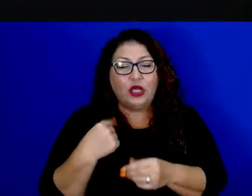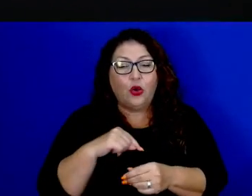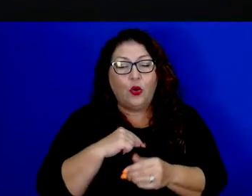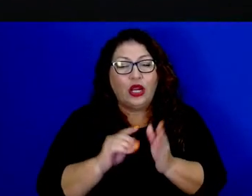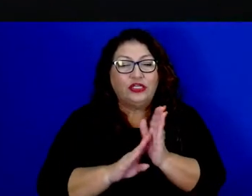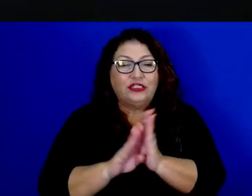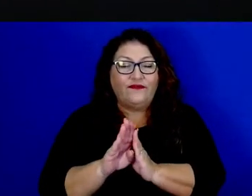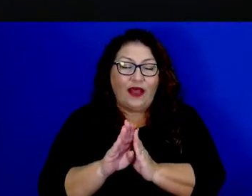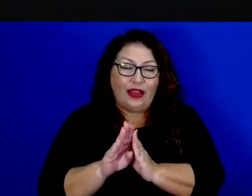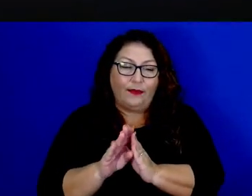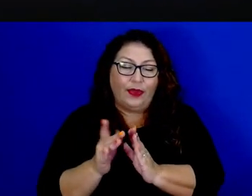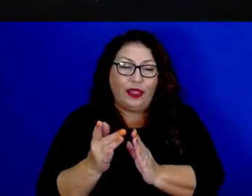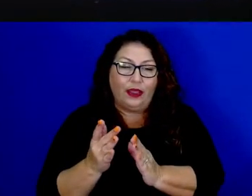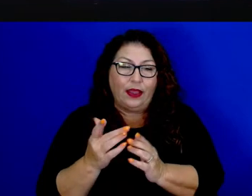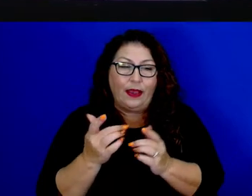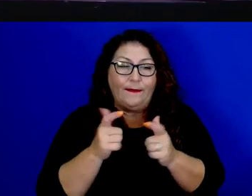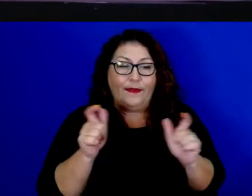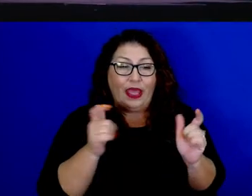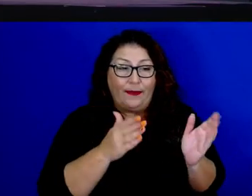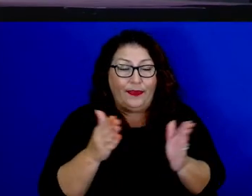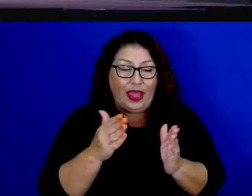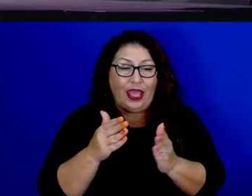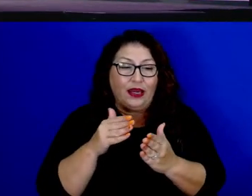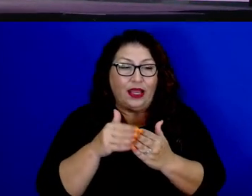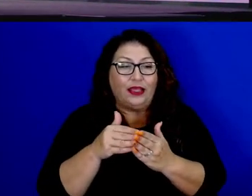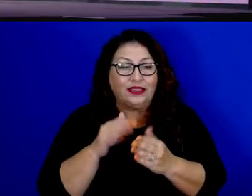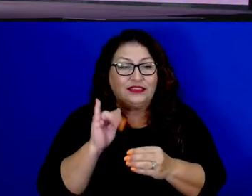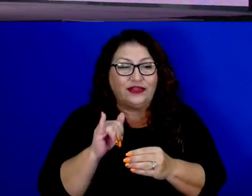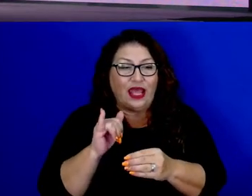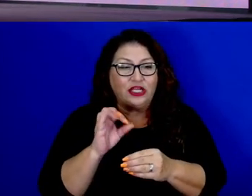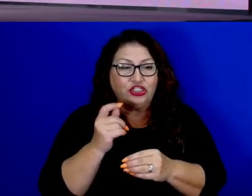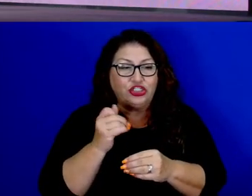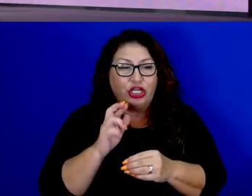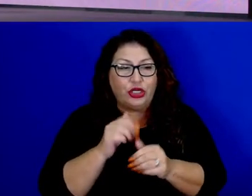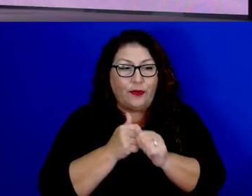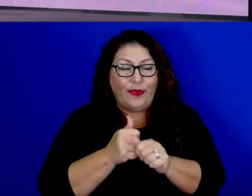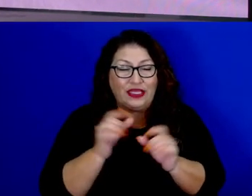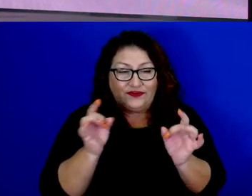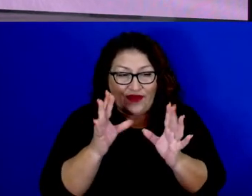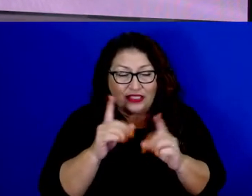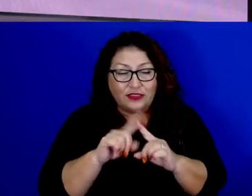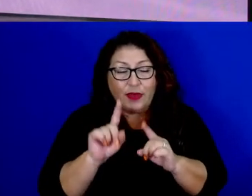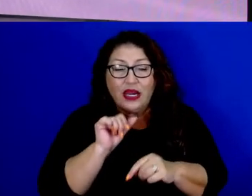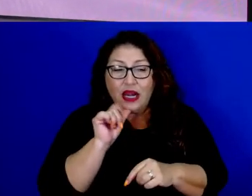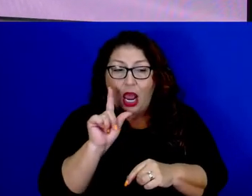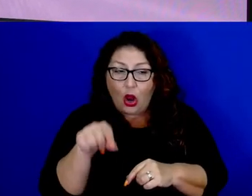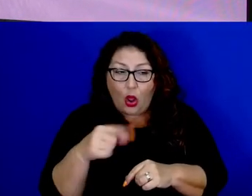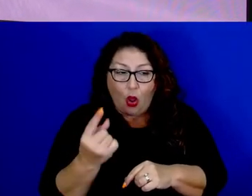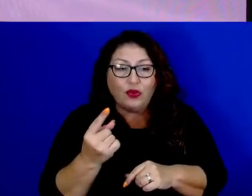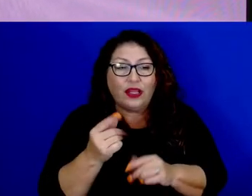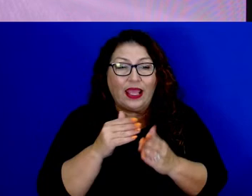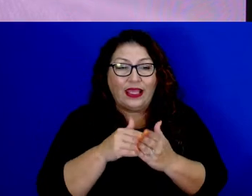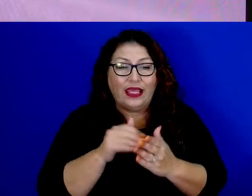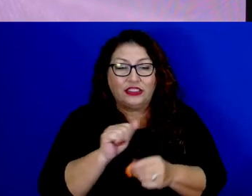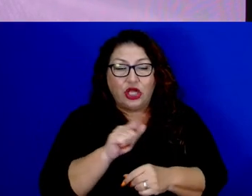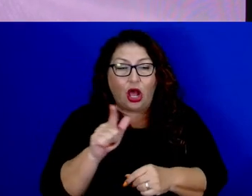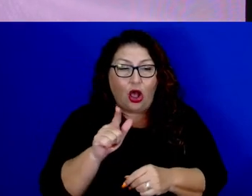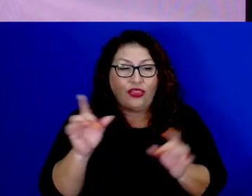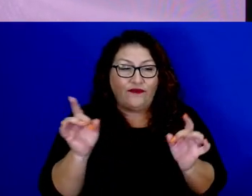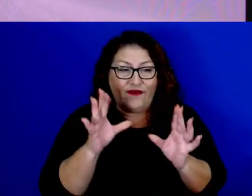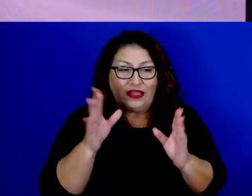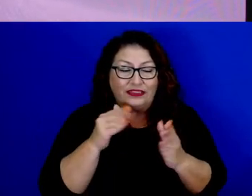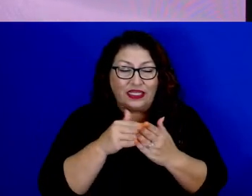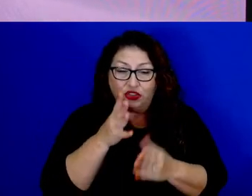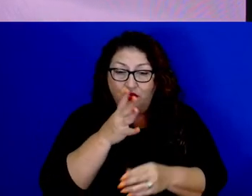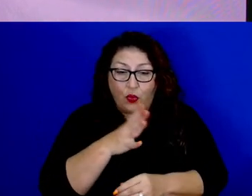big plan against this gender-based violence, but not only against all the violence against women. I'm